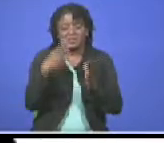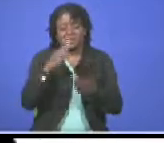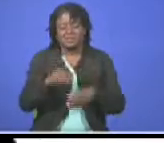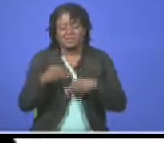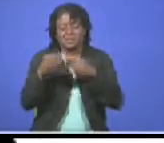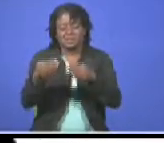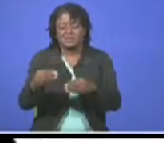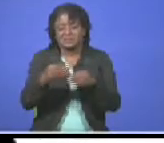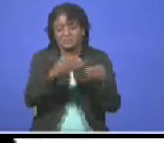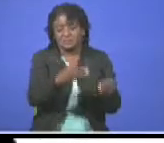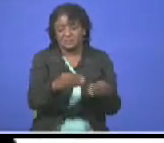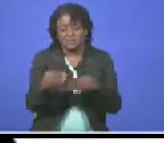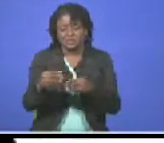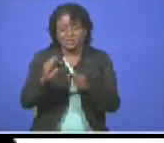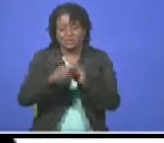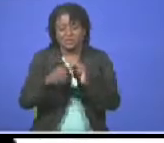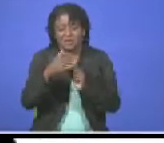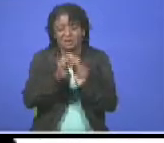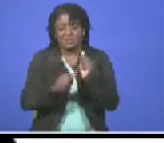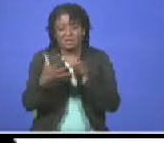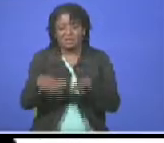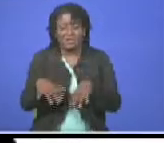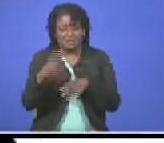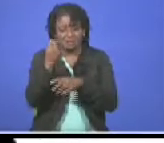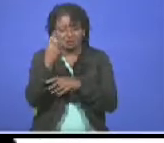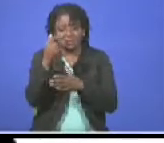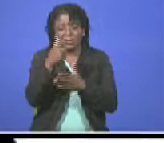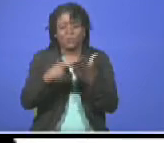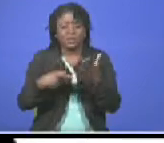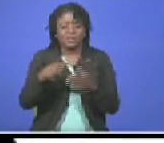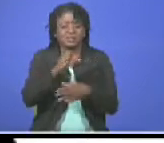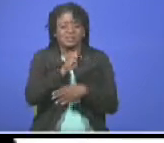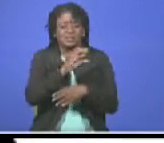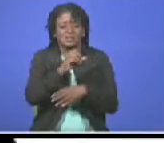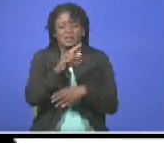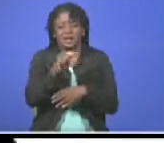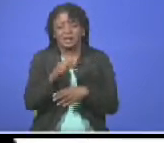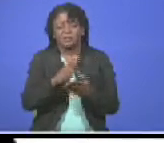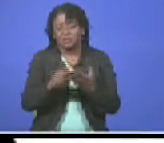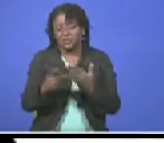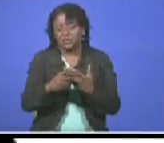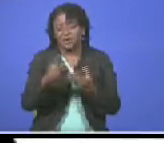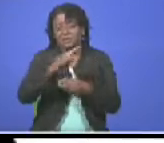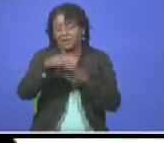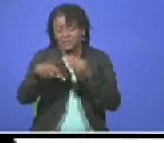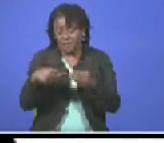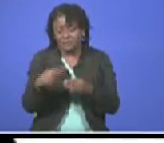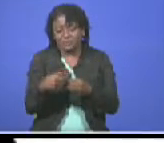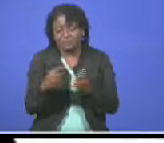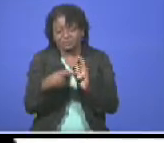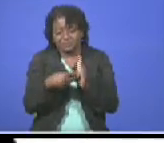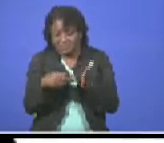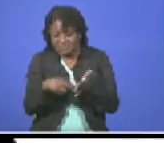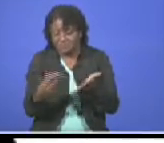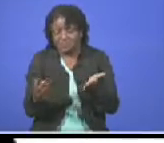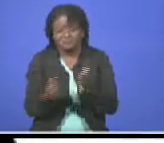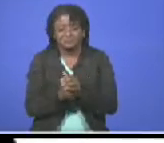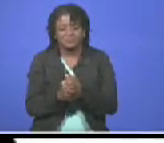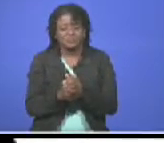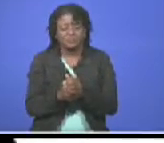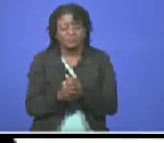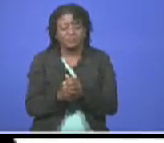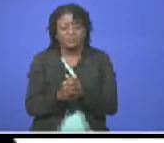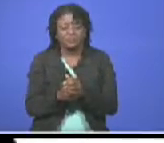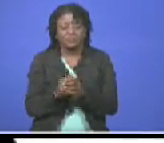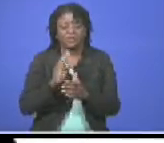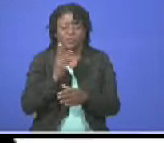idea as to what scouting is all about. What is this scouting program about? And we are